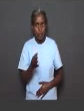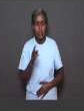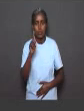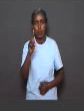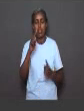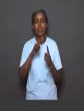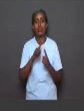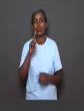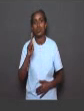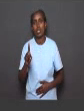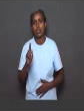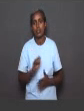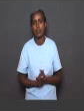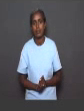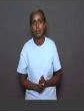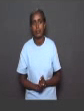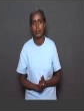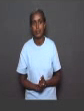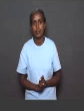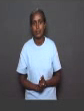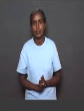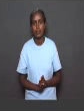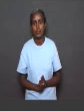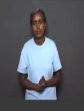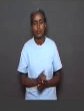F is 1 to 1.